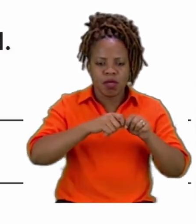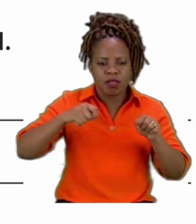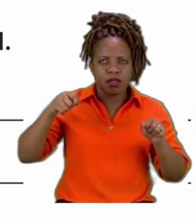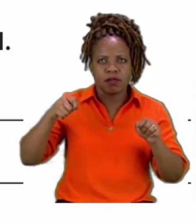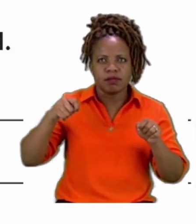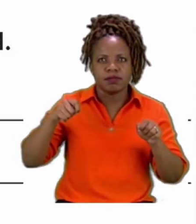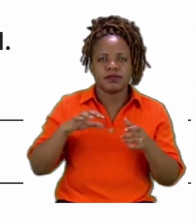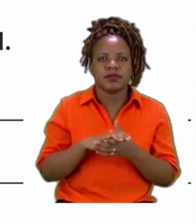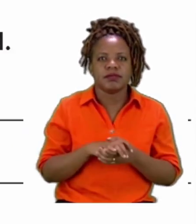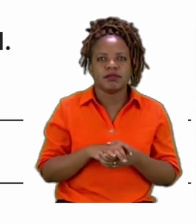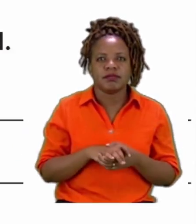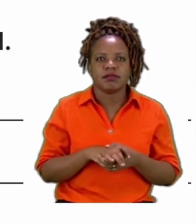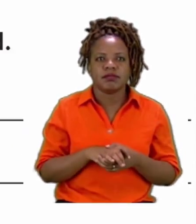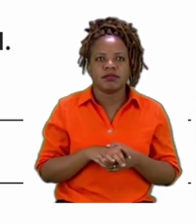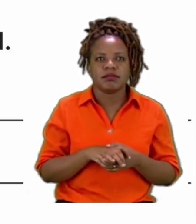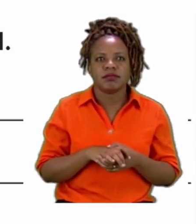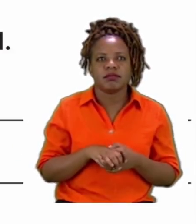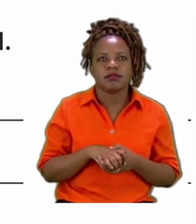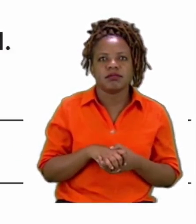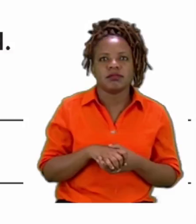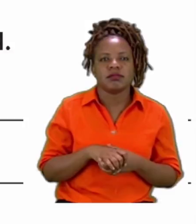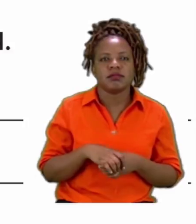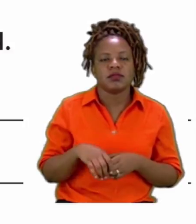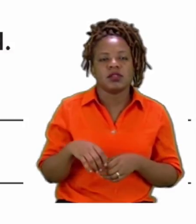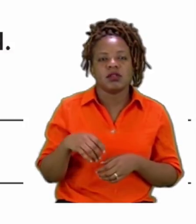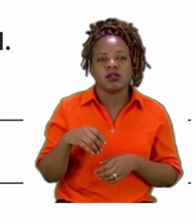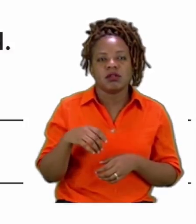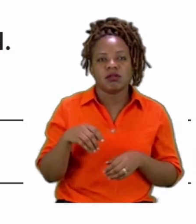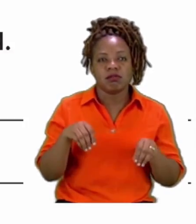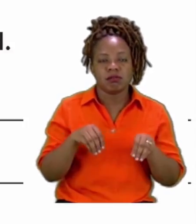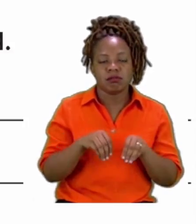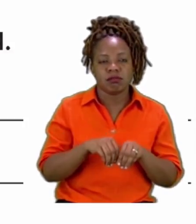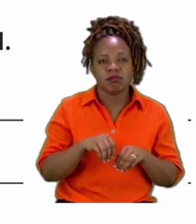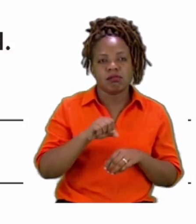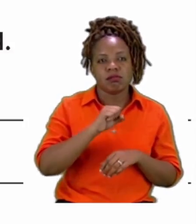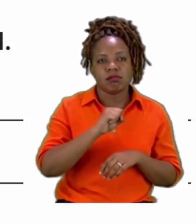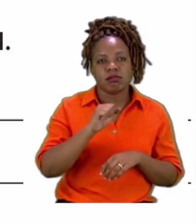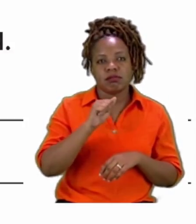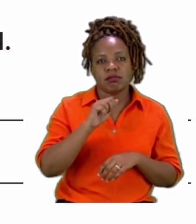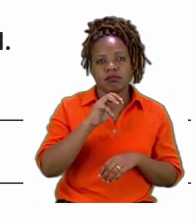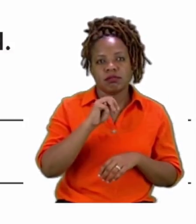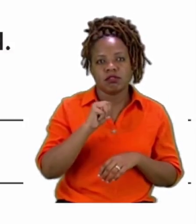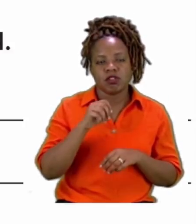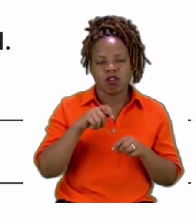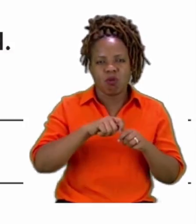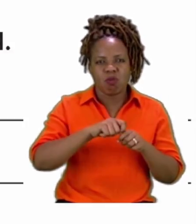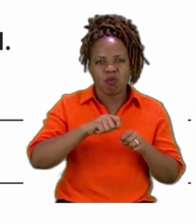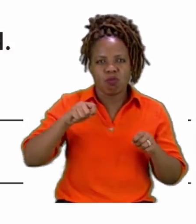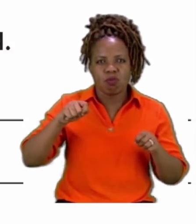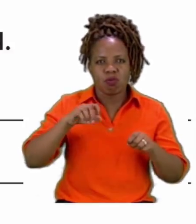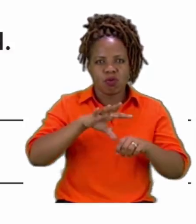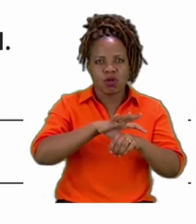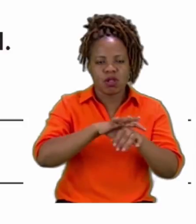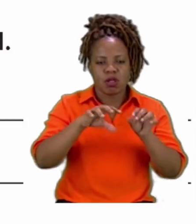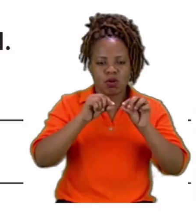Let me read it again. Did Sam pull a thread from his jersey? Now